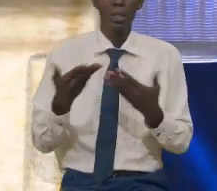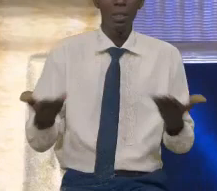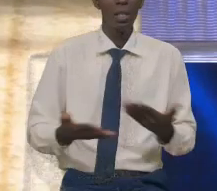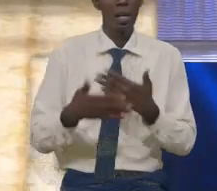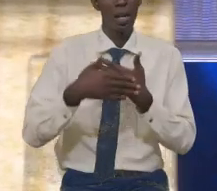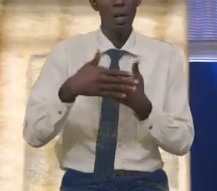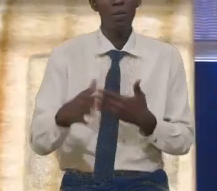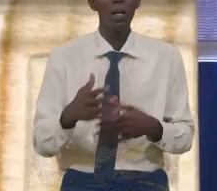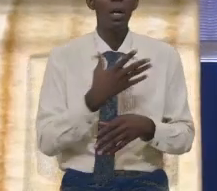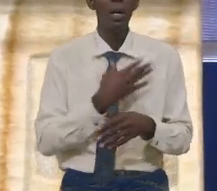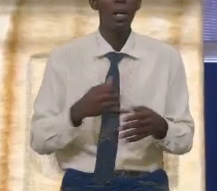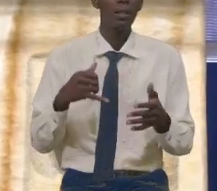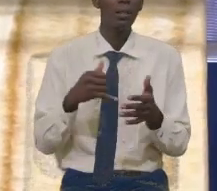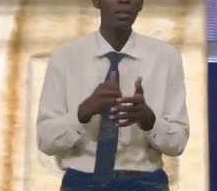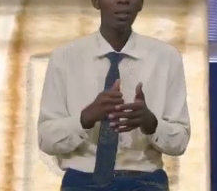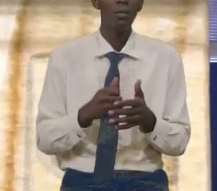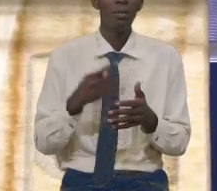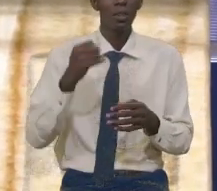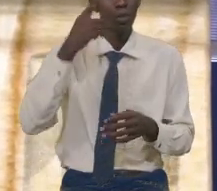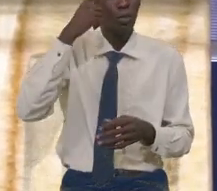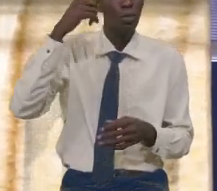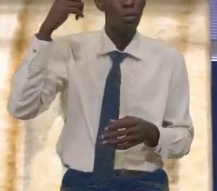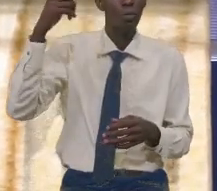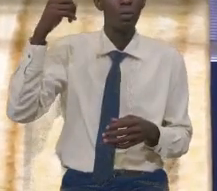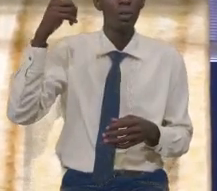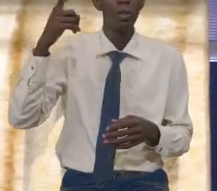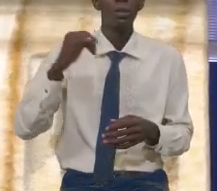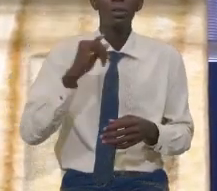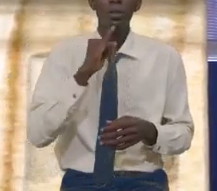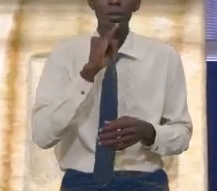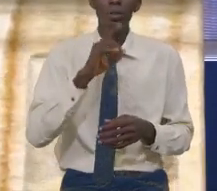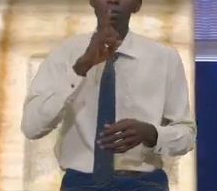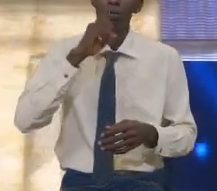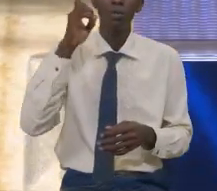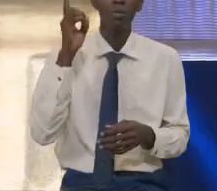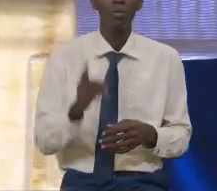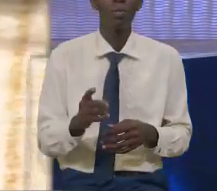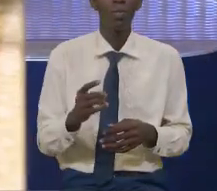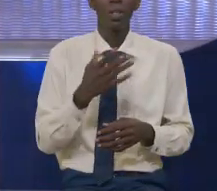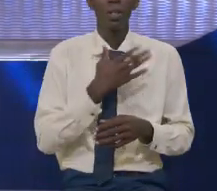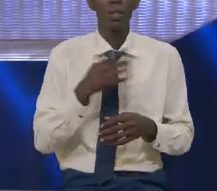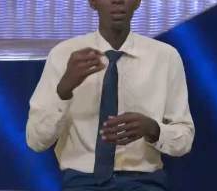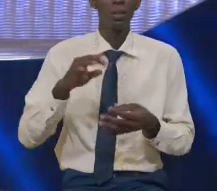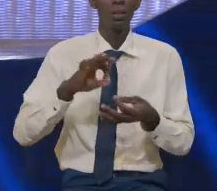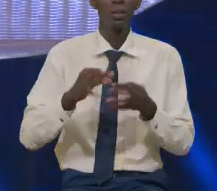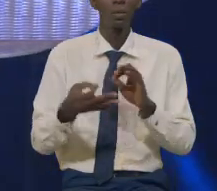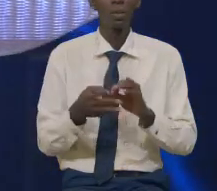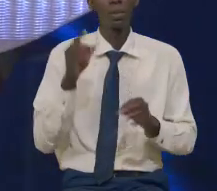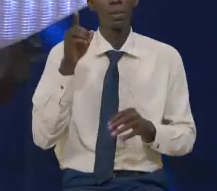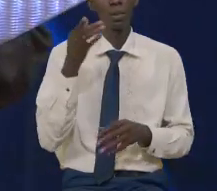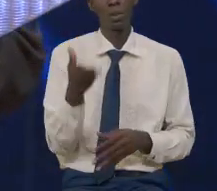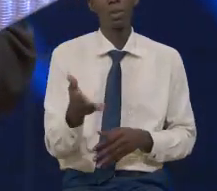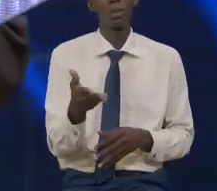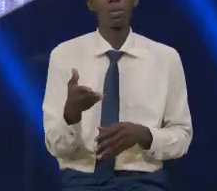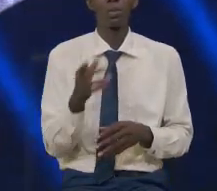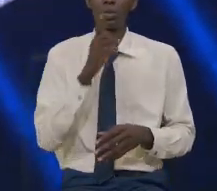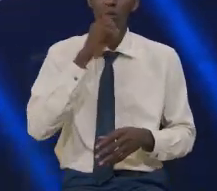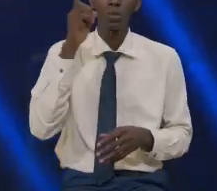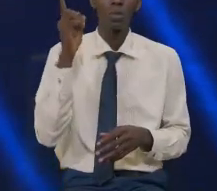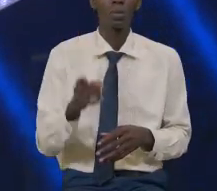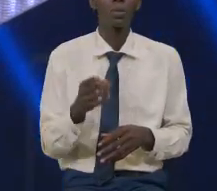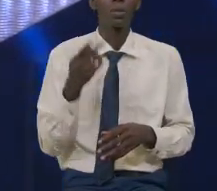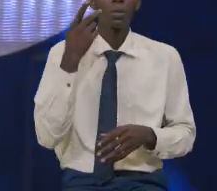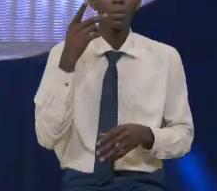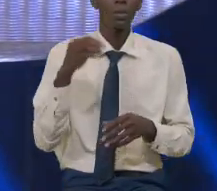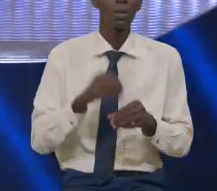hereafter, and the dream is certain, and the interpretation thereof sure. We're looking